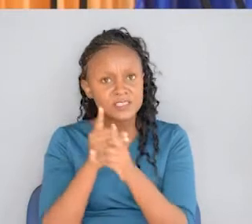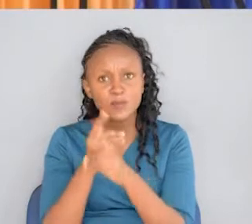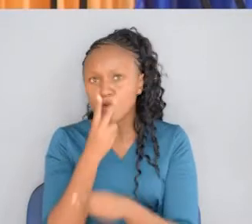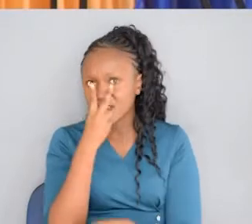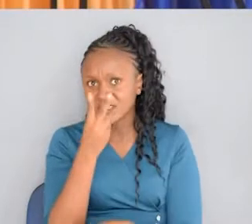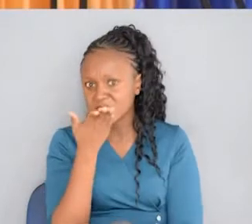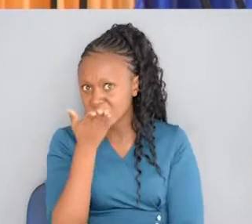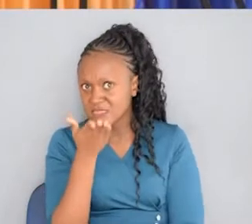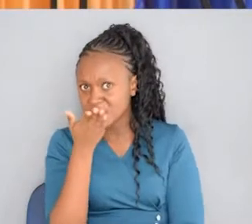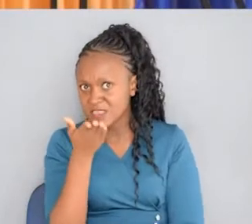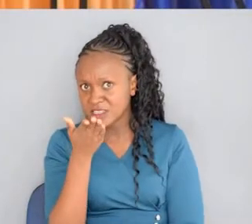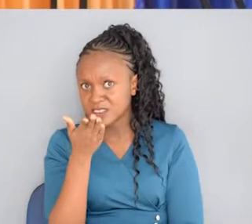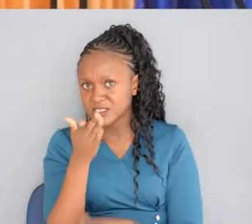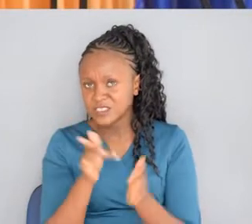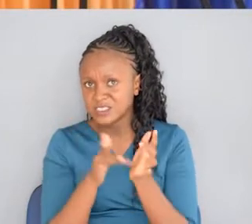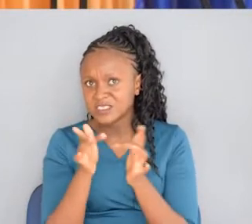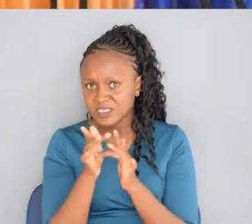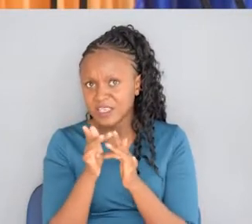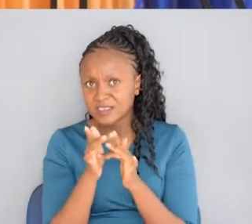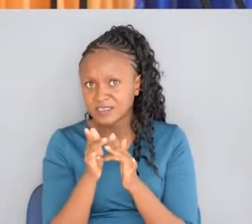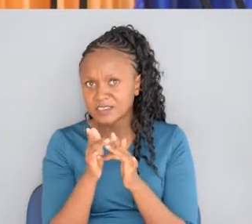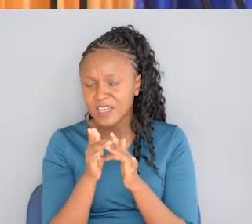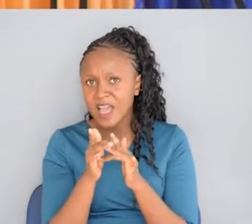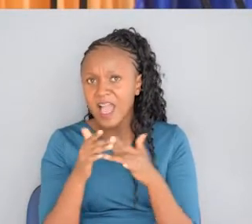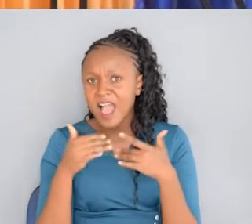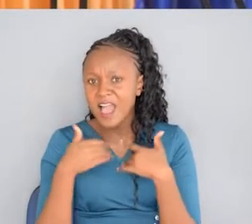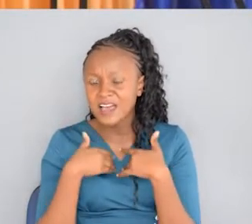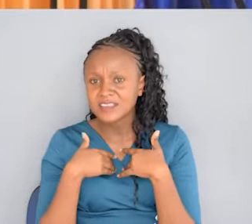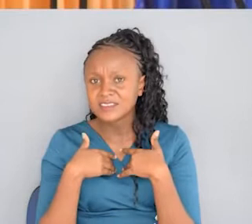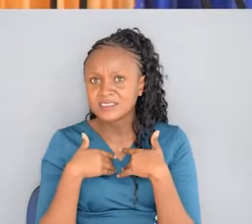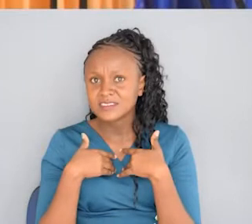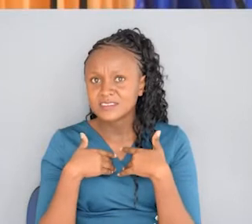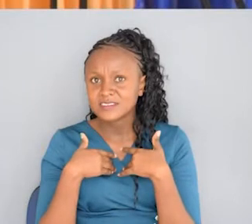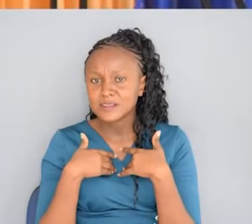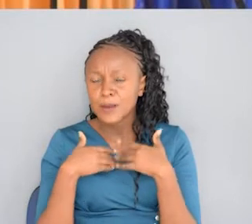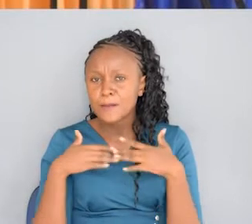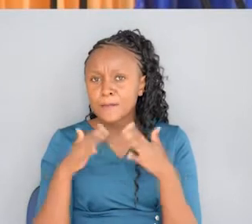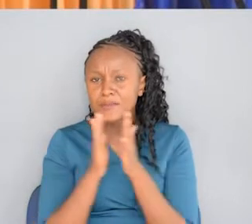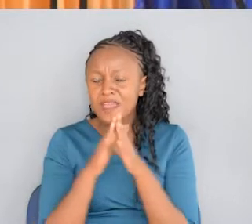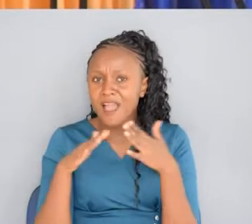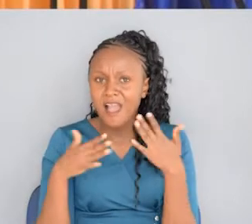has a way he prays that I would desire to have. And therefore,